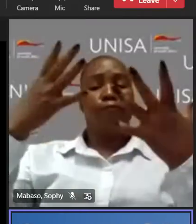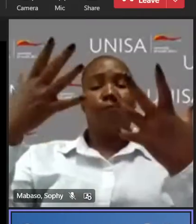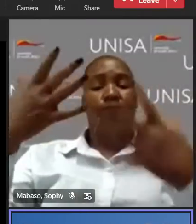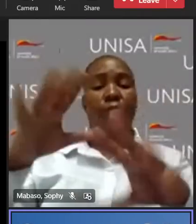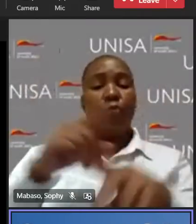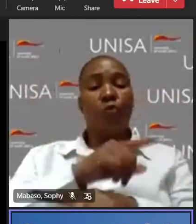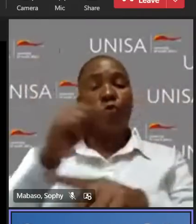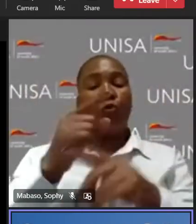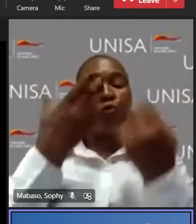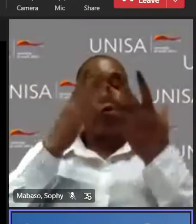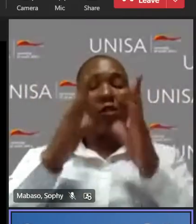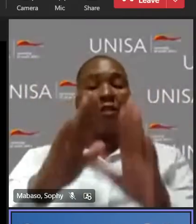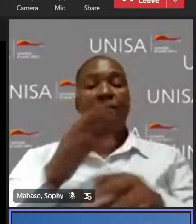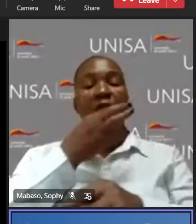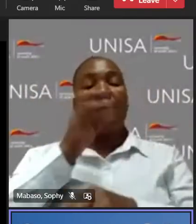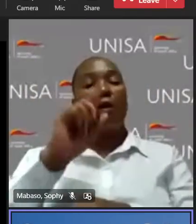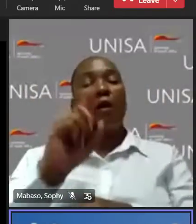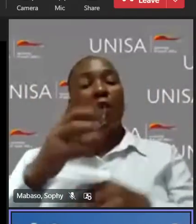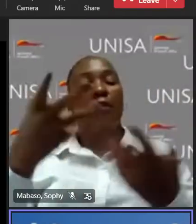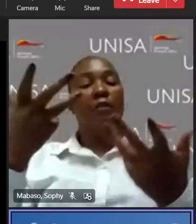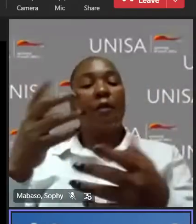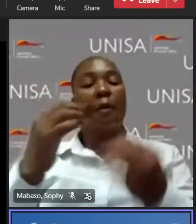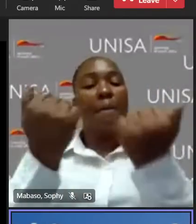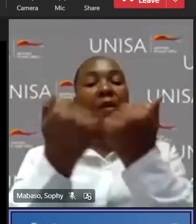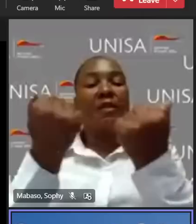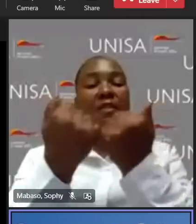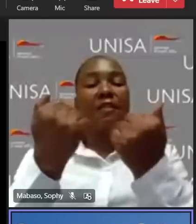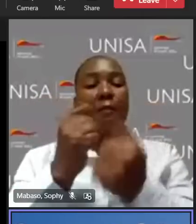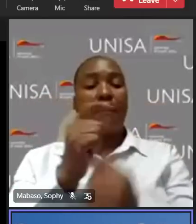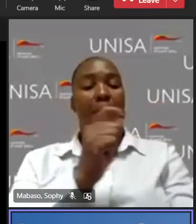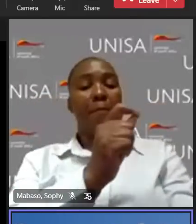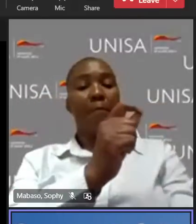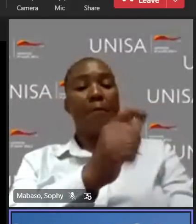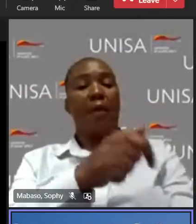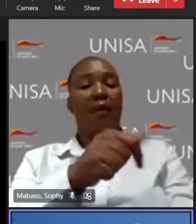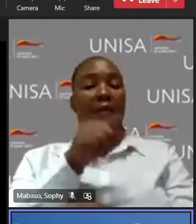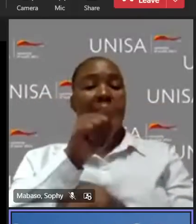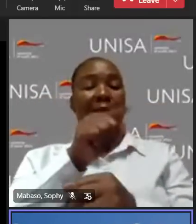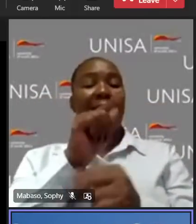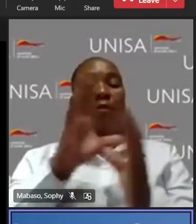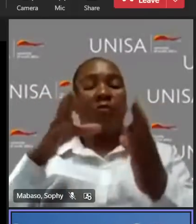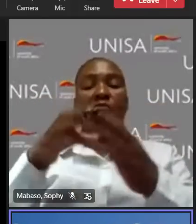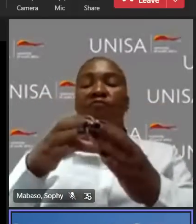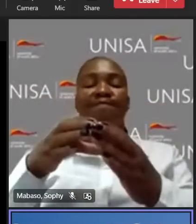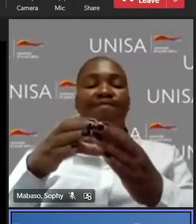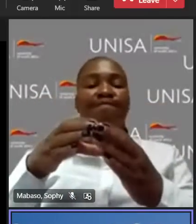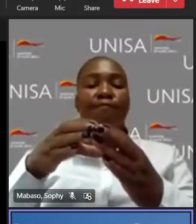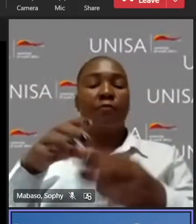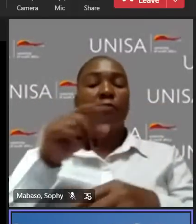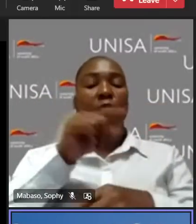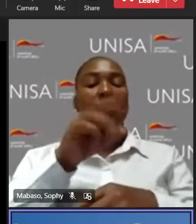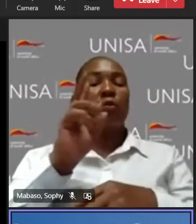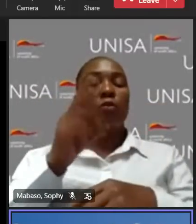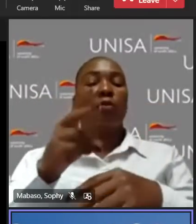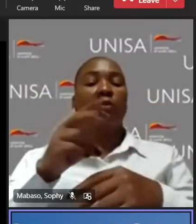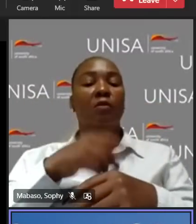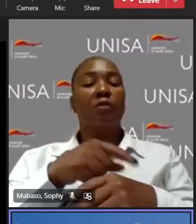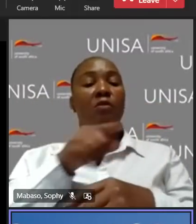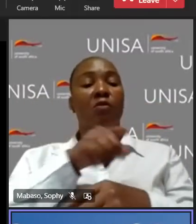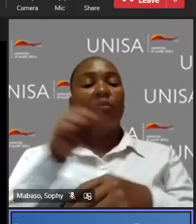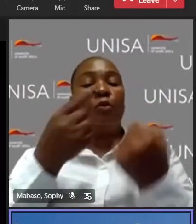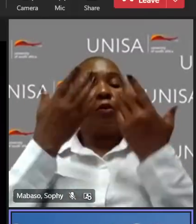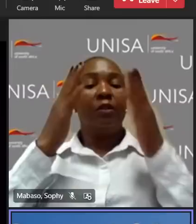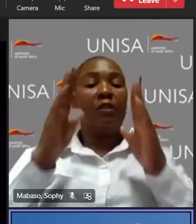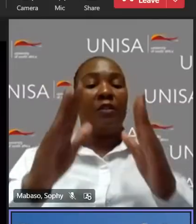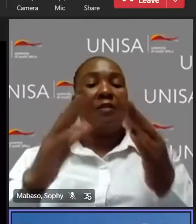to say that the bursary doesn't fund that group. And there are also those students who